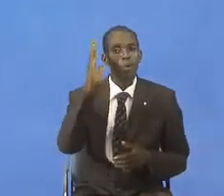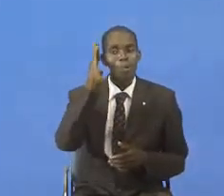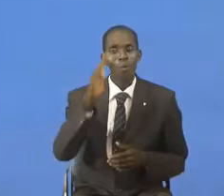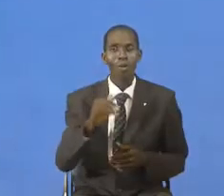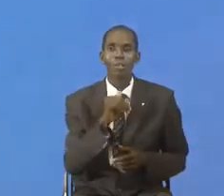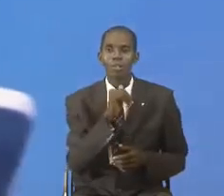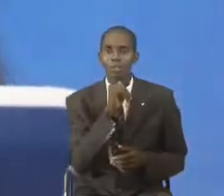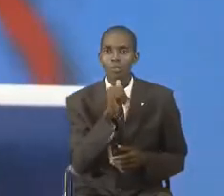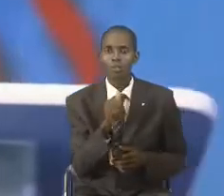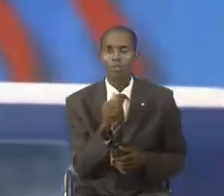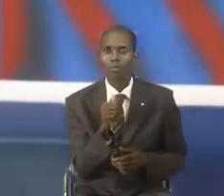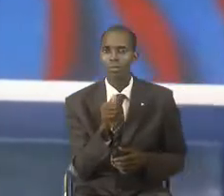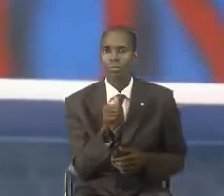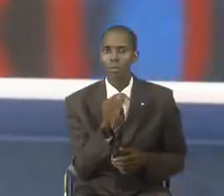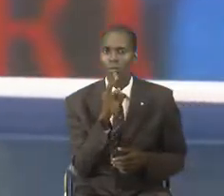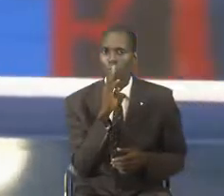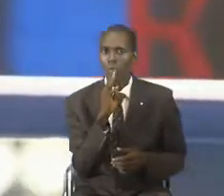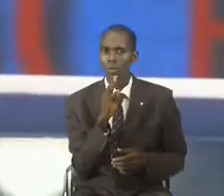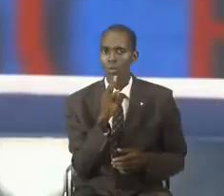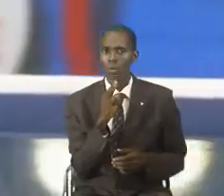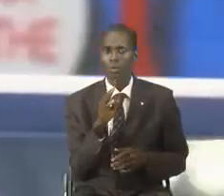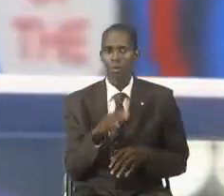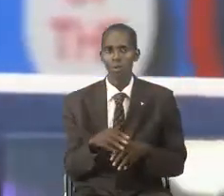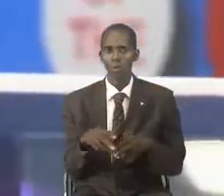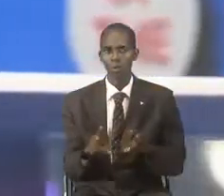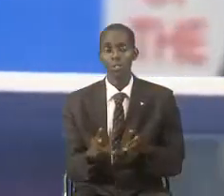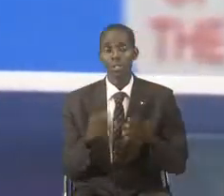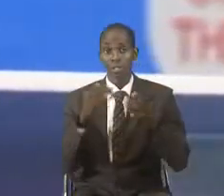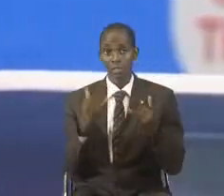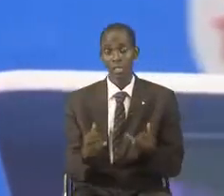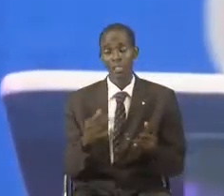Now, they will not be on your way.